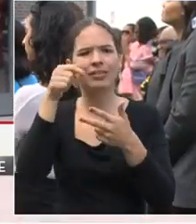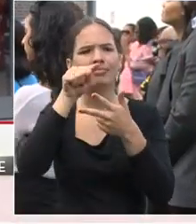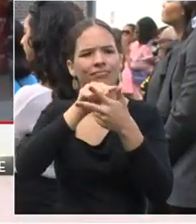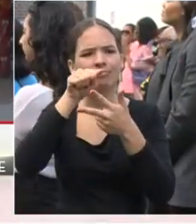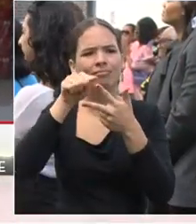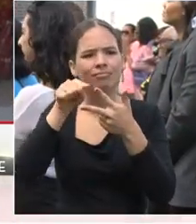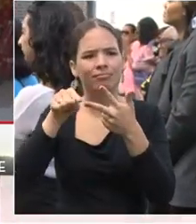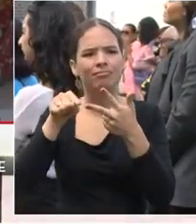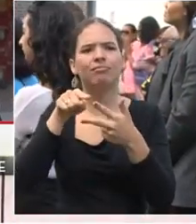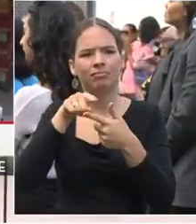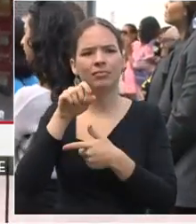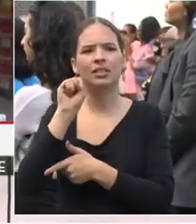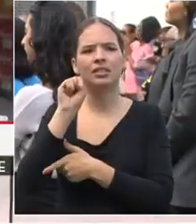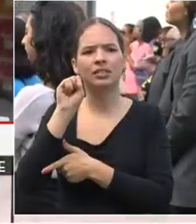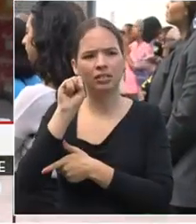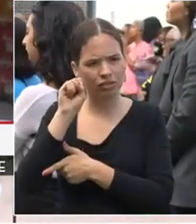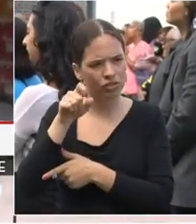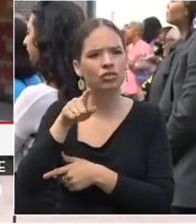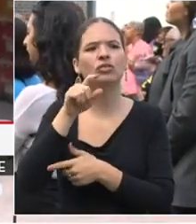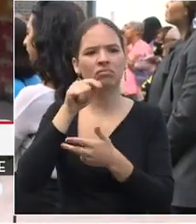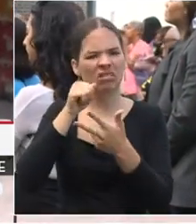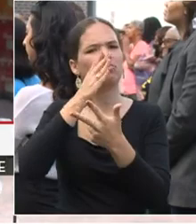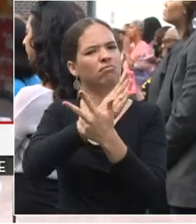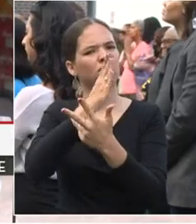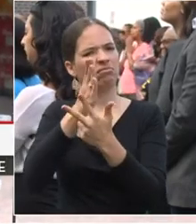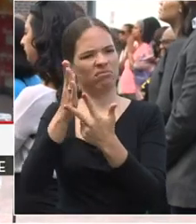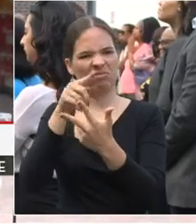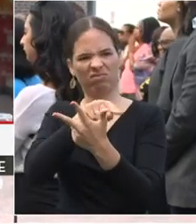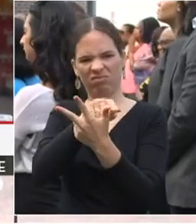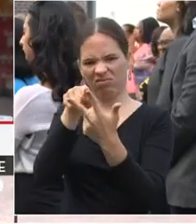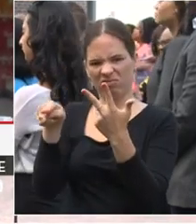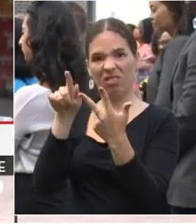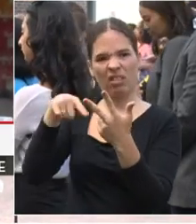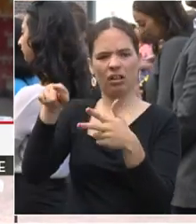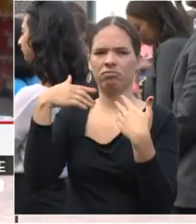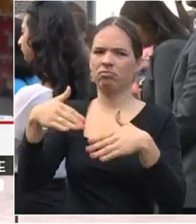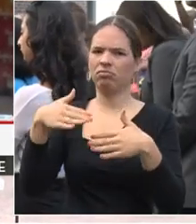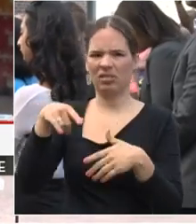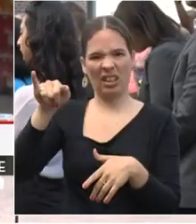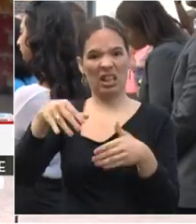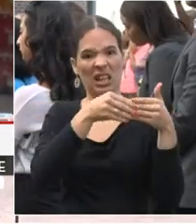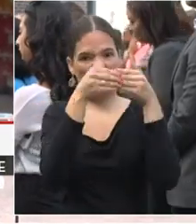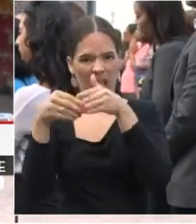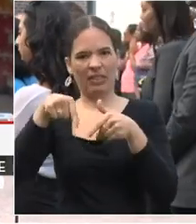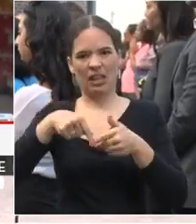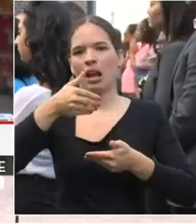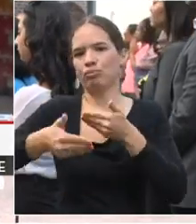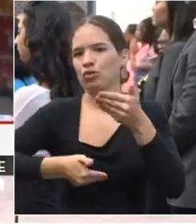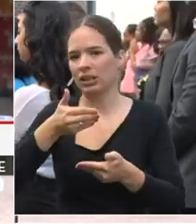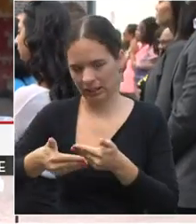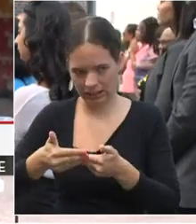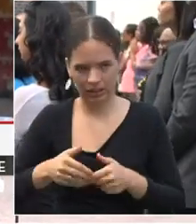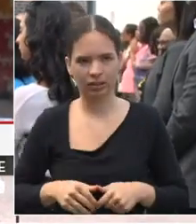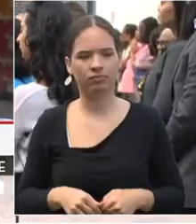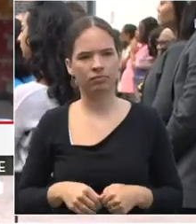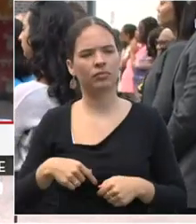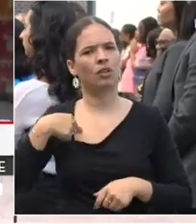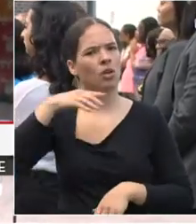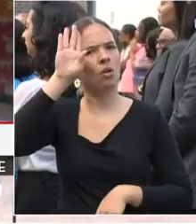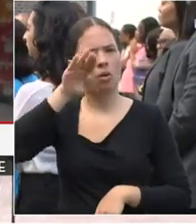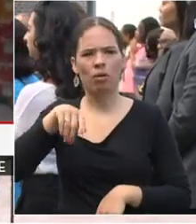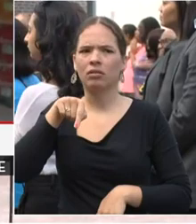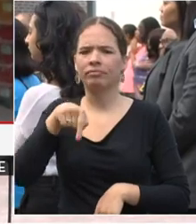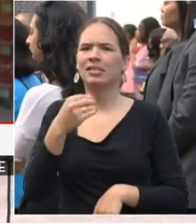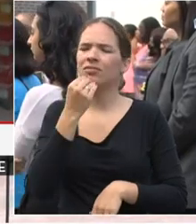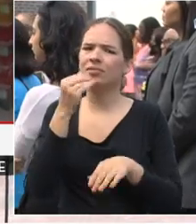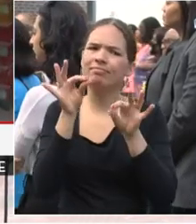led throughout this process. And so we know how important food is. It's a basic